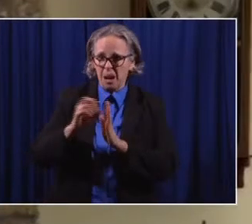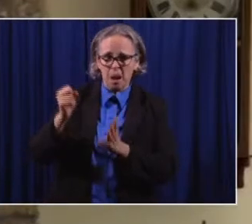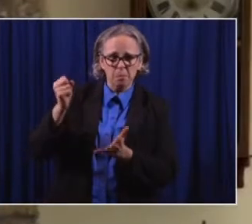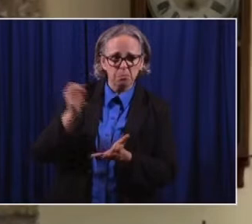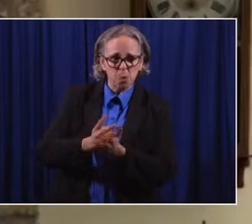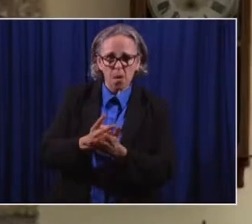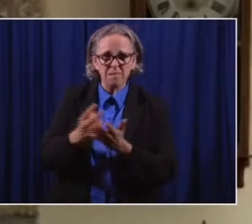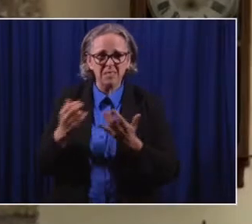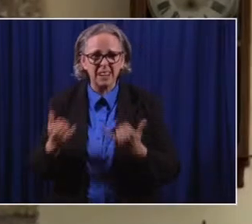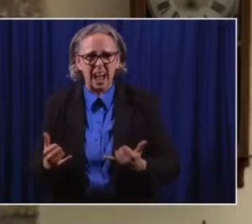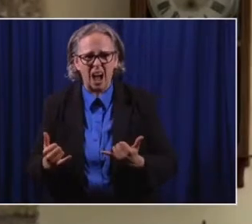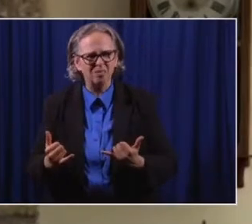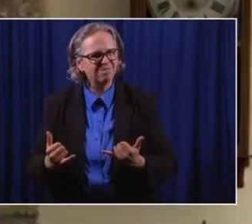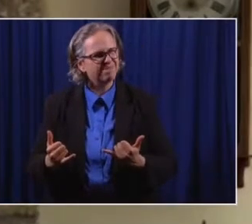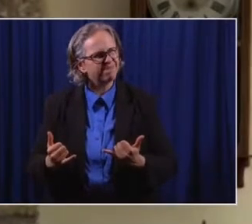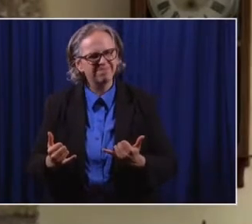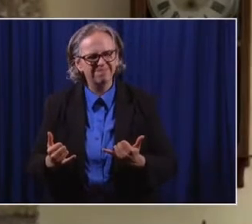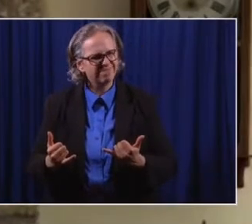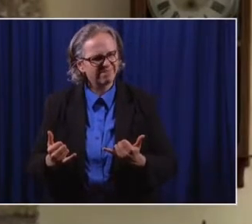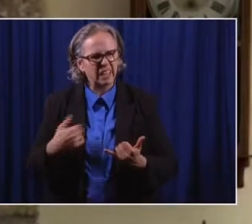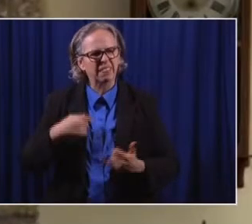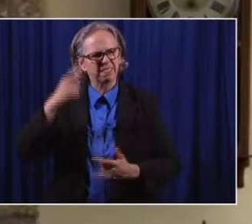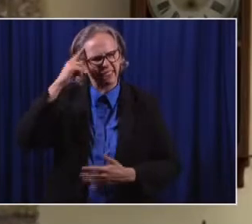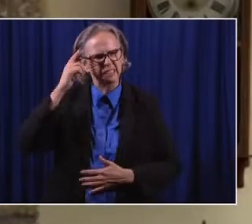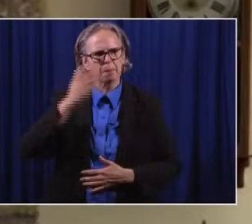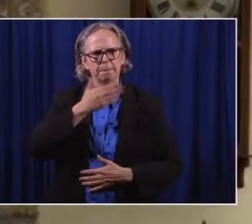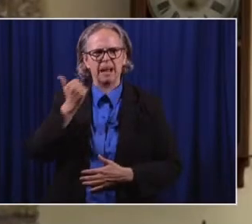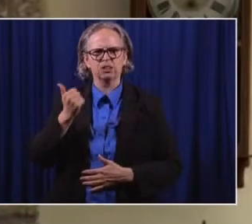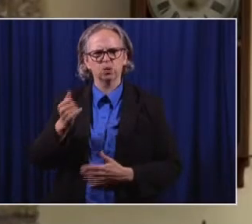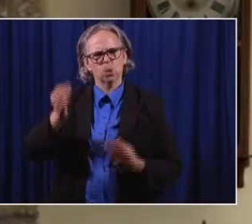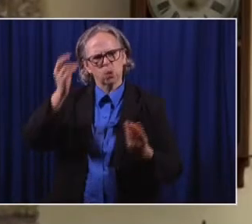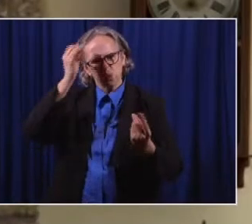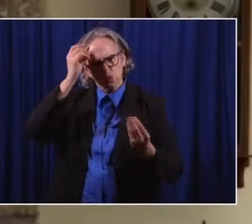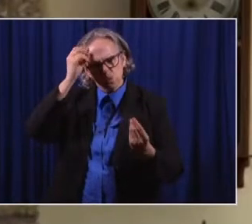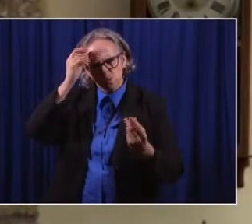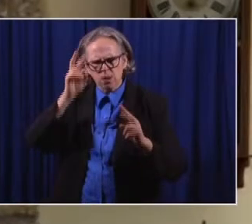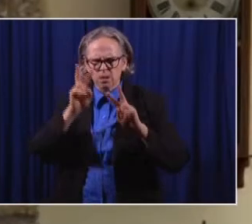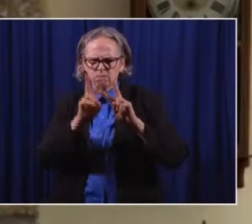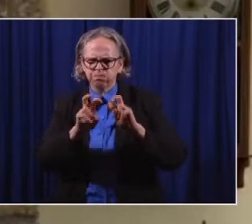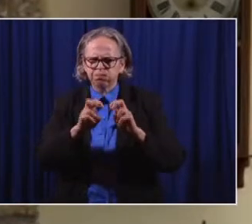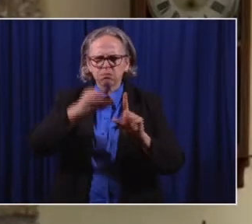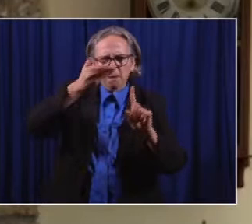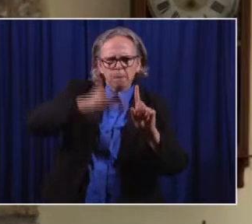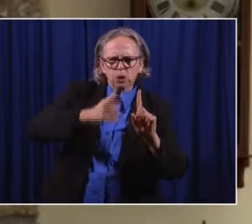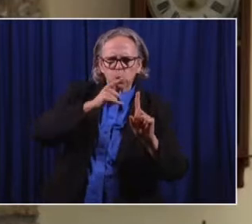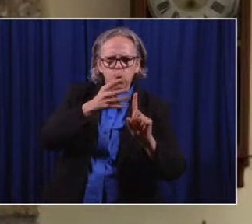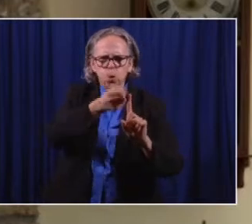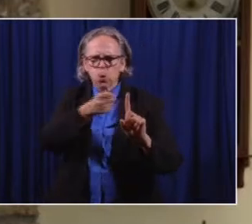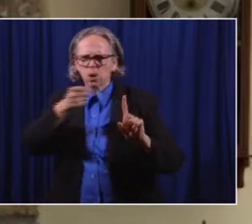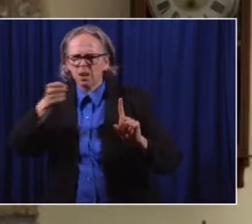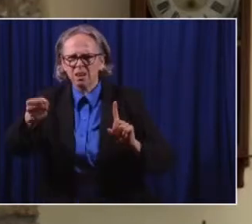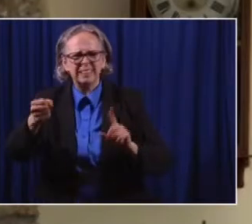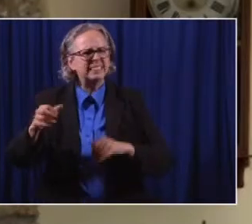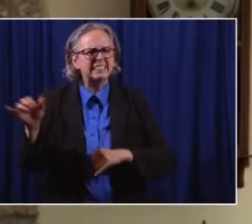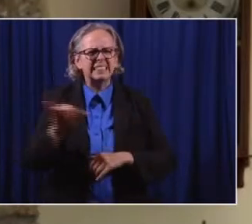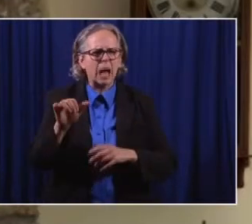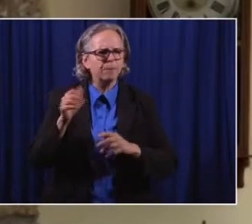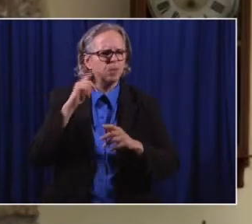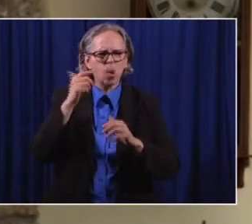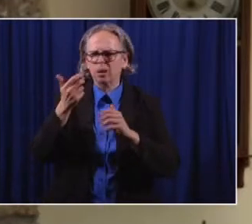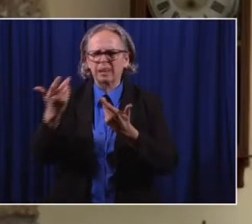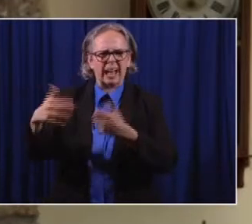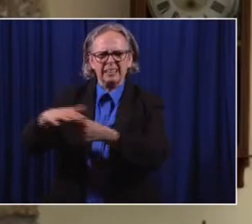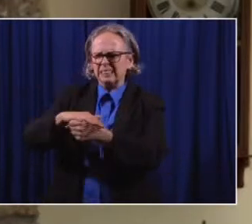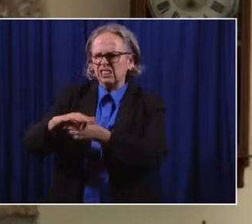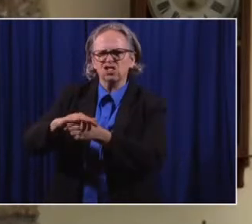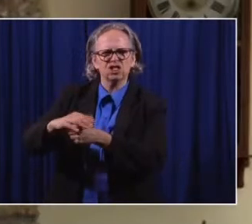we had the opportunity to take a look at that individual. I said the same thing with district court judges and circuit court judges. So